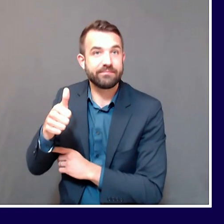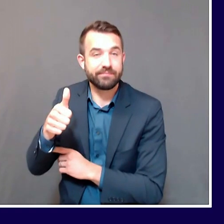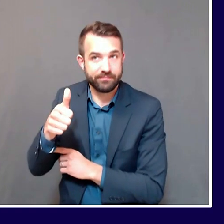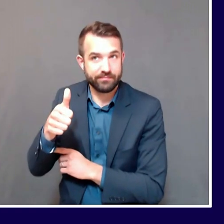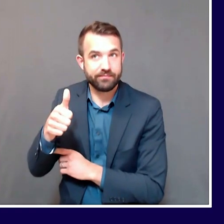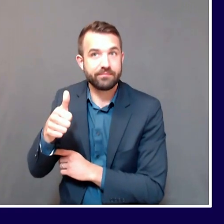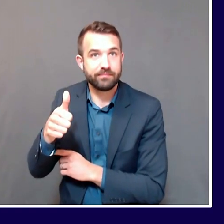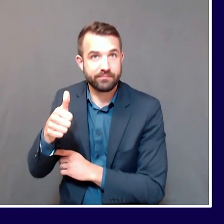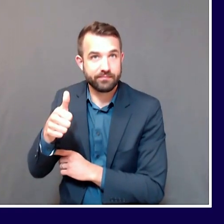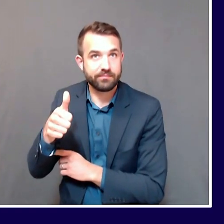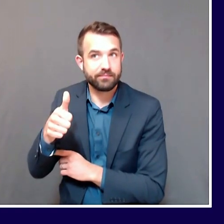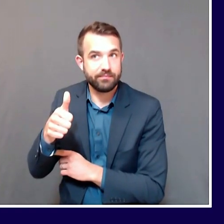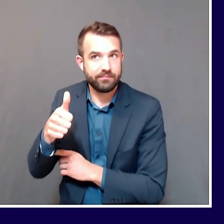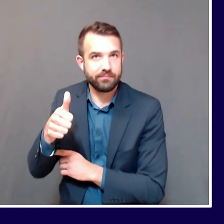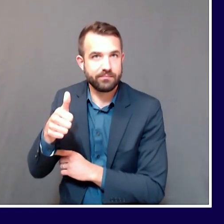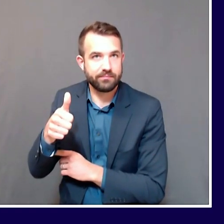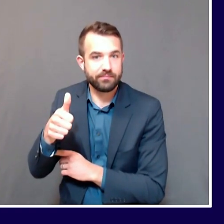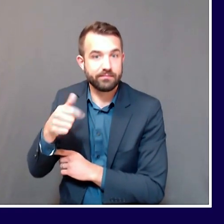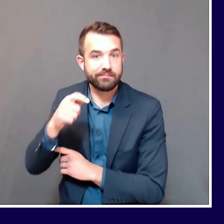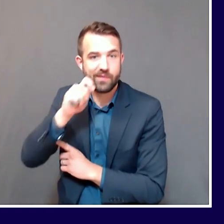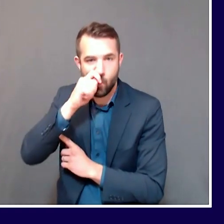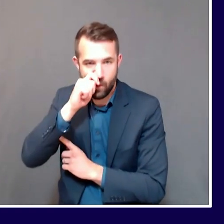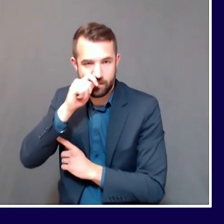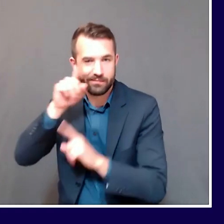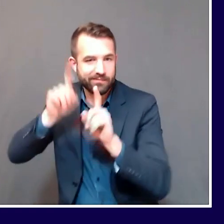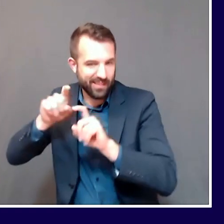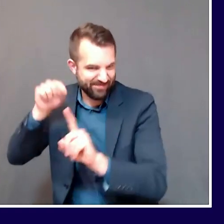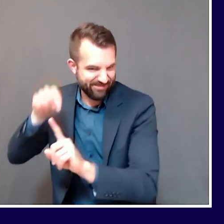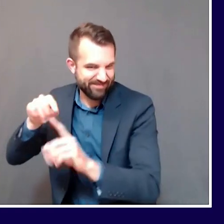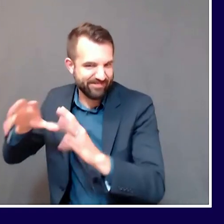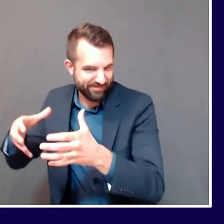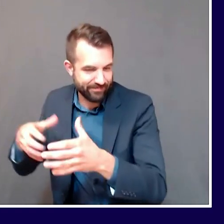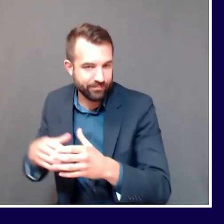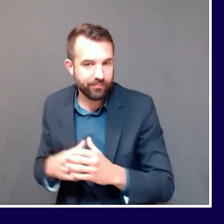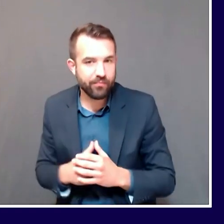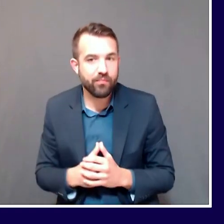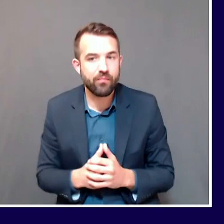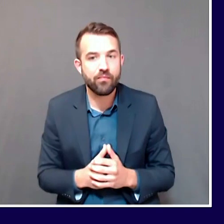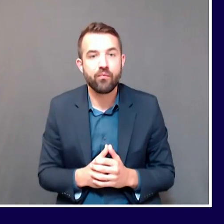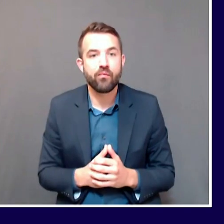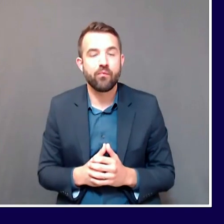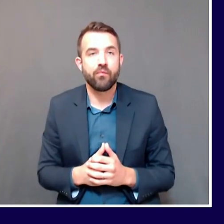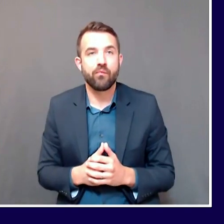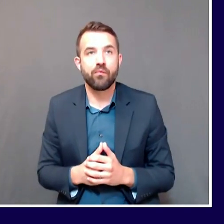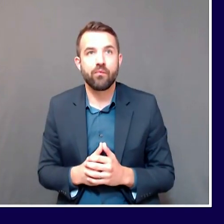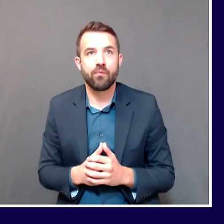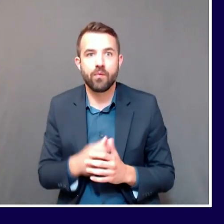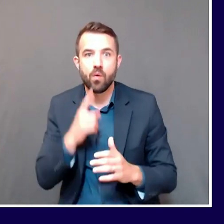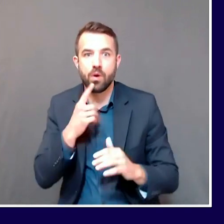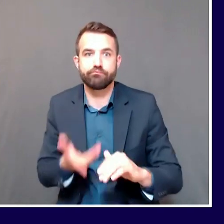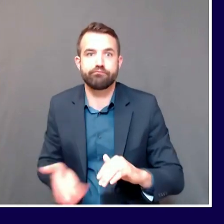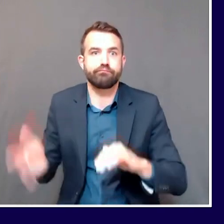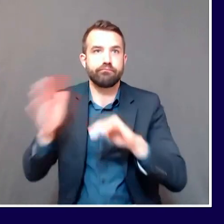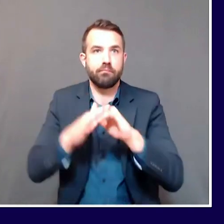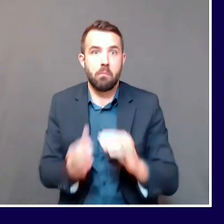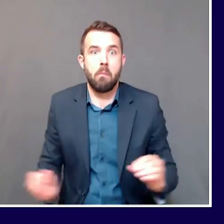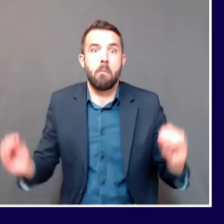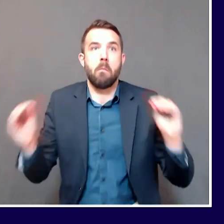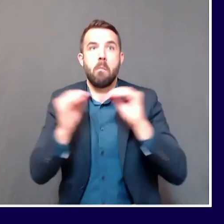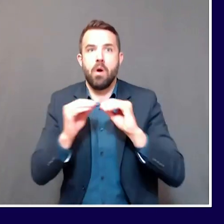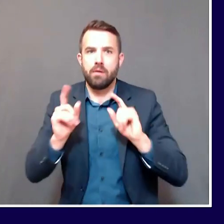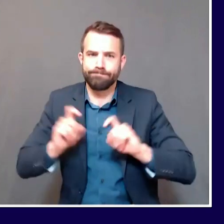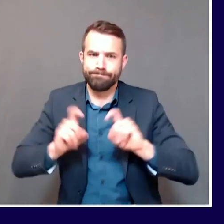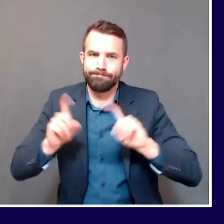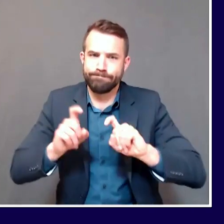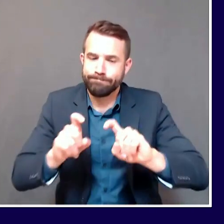56610, have been PCR tests. Our testing volume has ramped up quite significantly just in the past